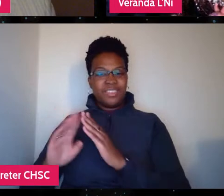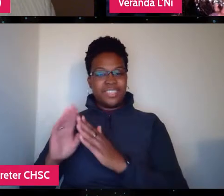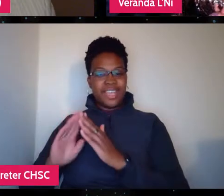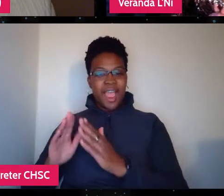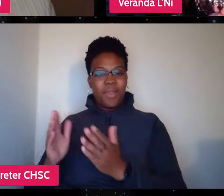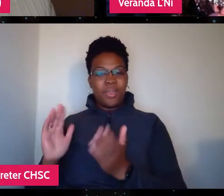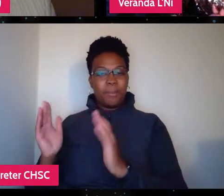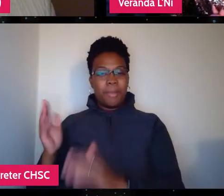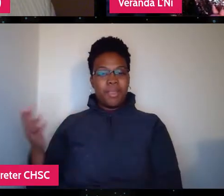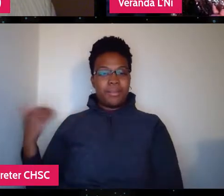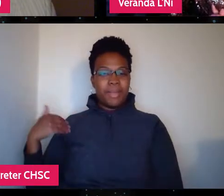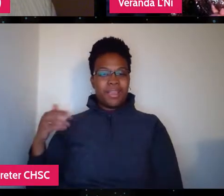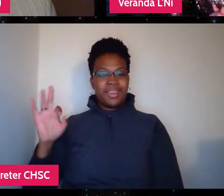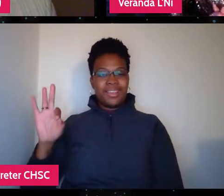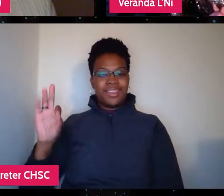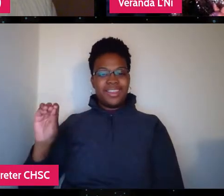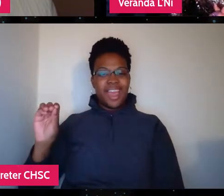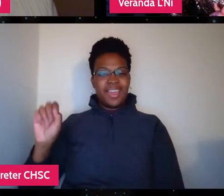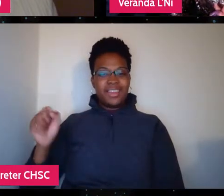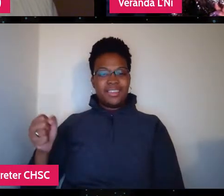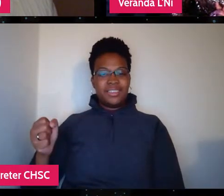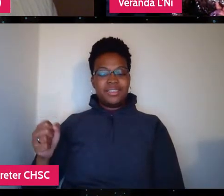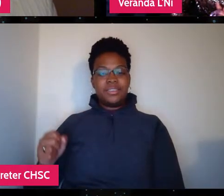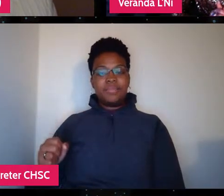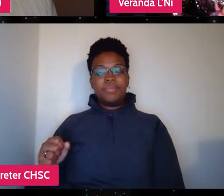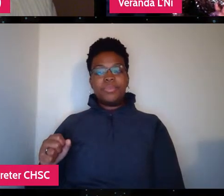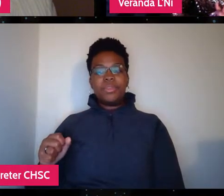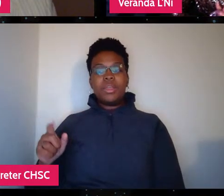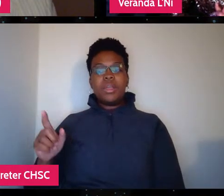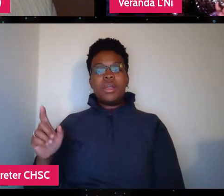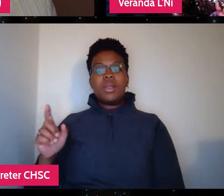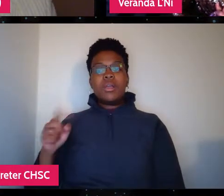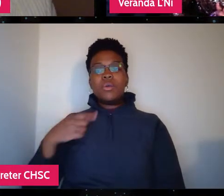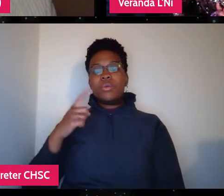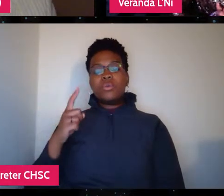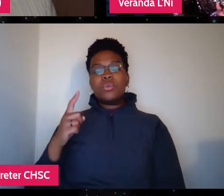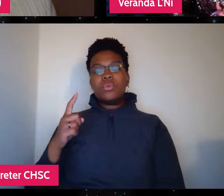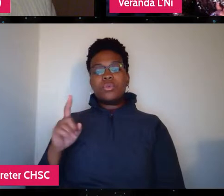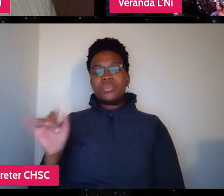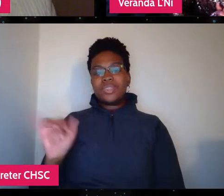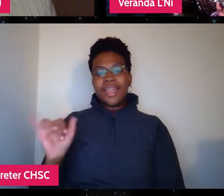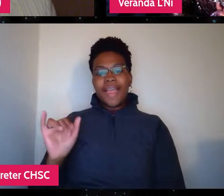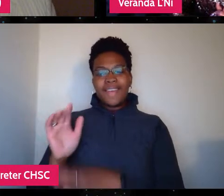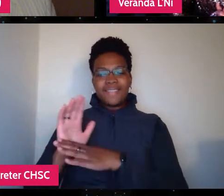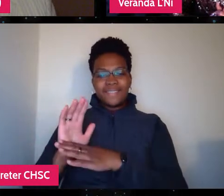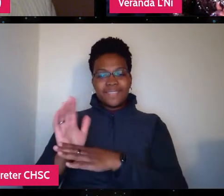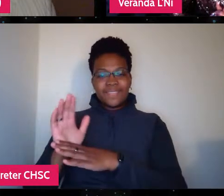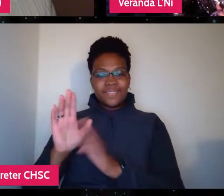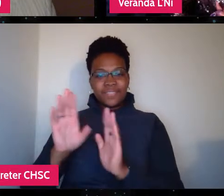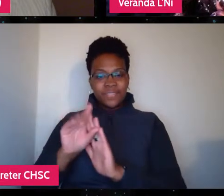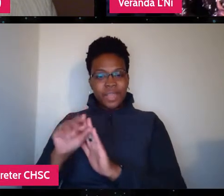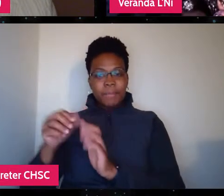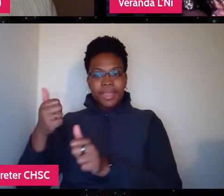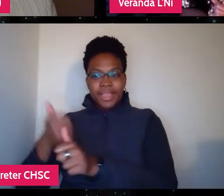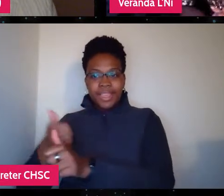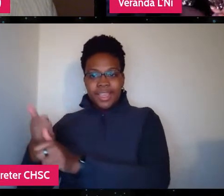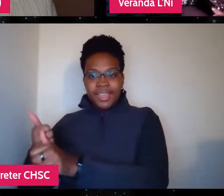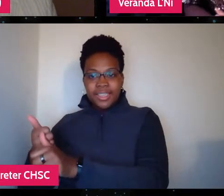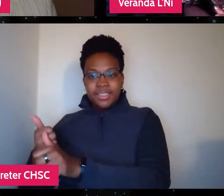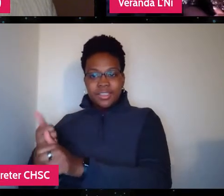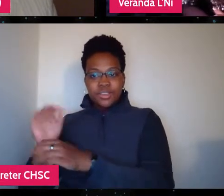in the 90s. What was it like filming each film over the years in a city that